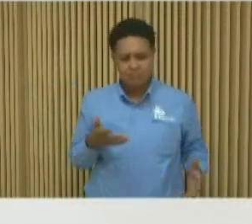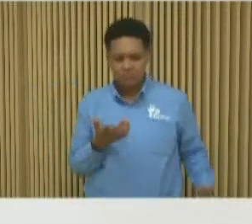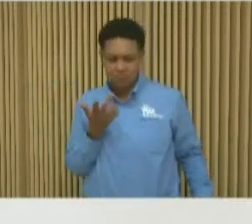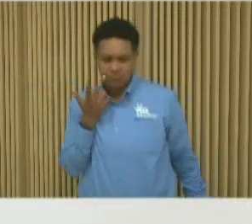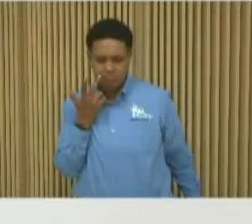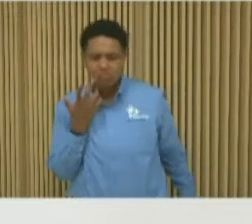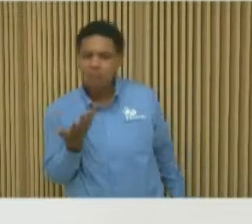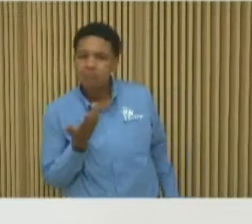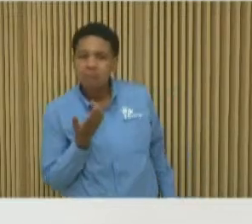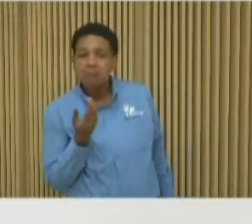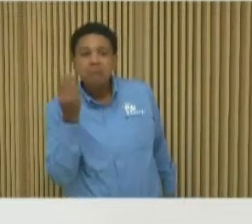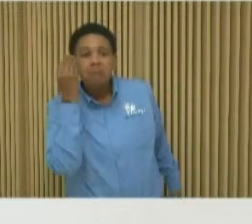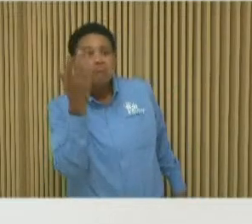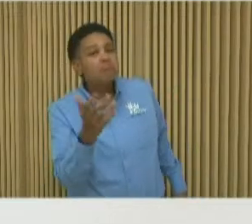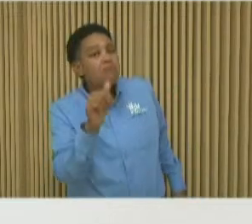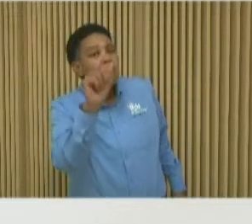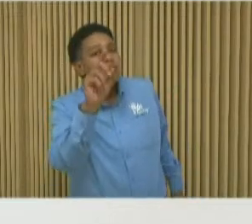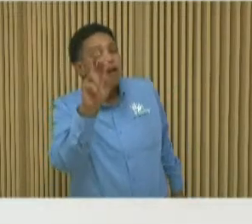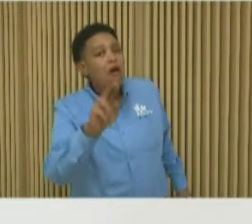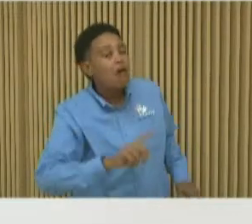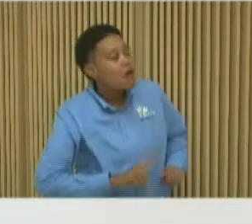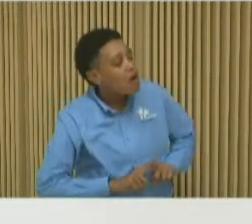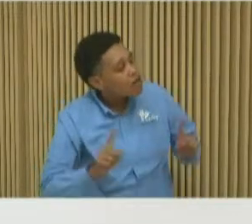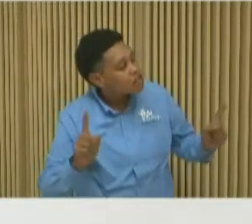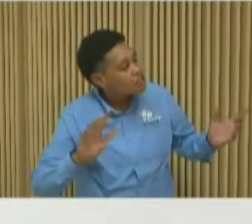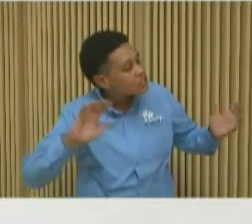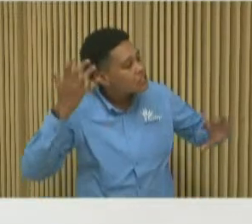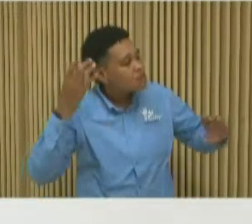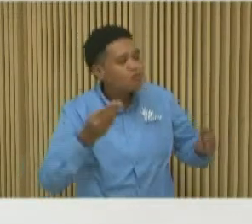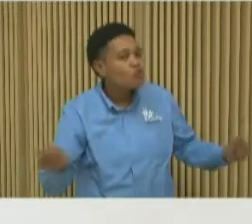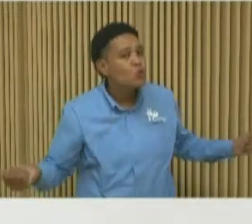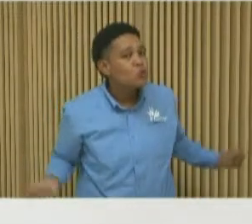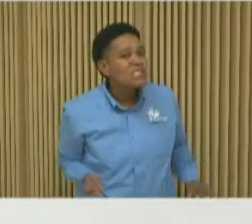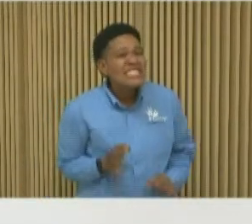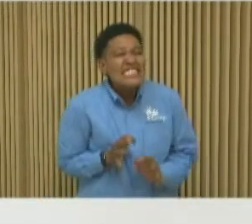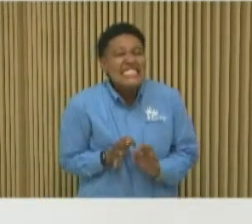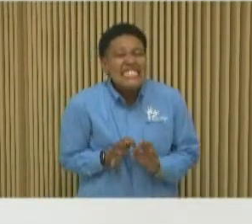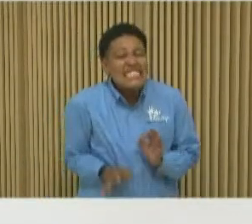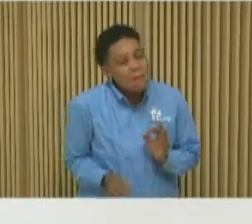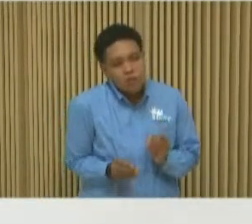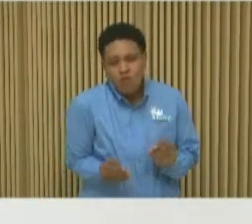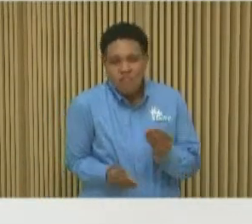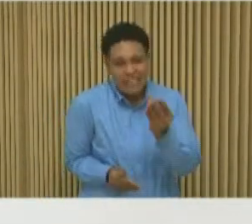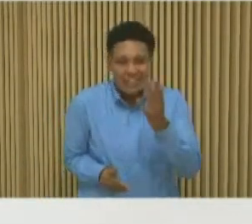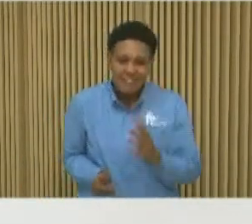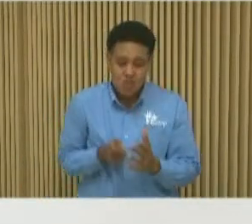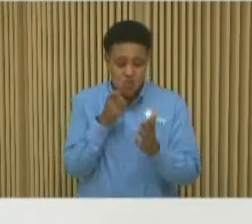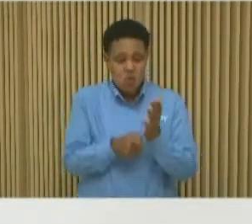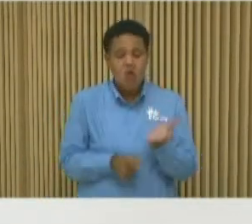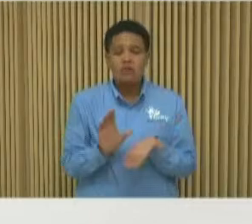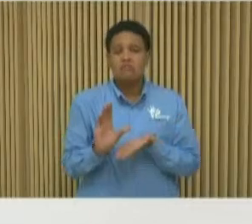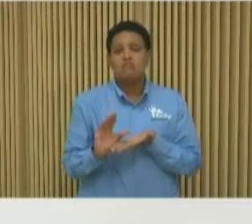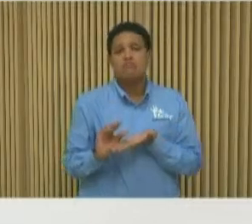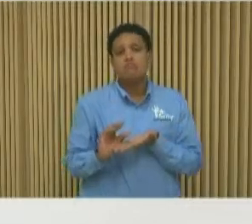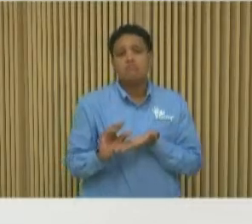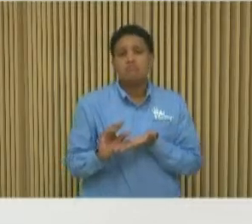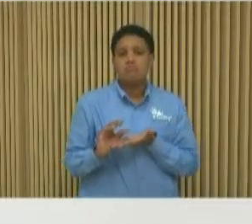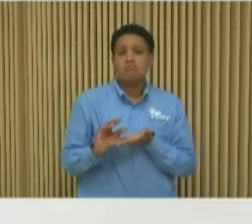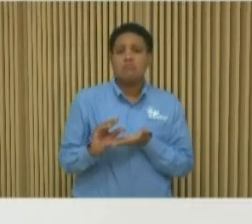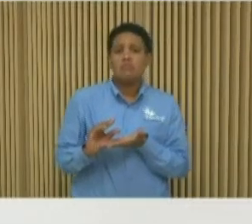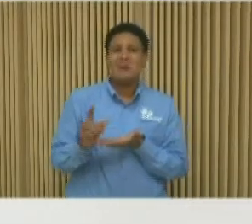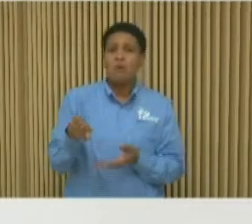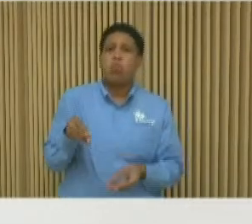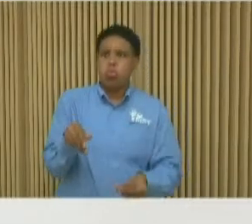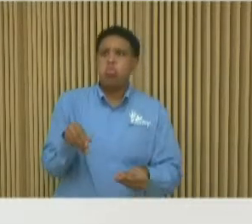is ADR provide a simple solution, a cost-effective strategy,